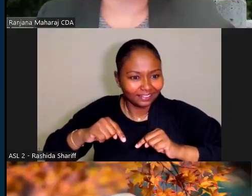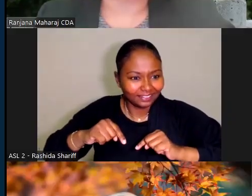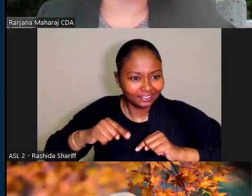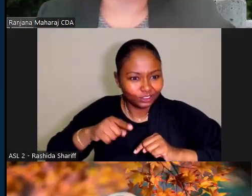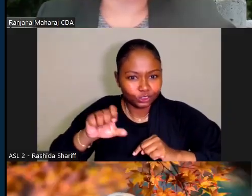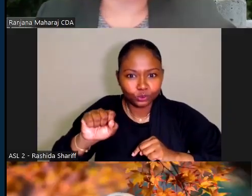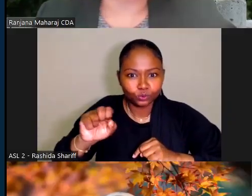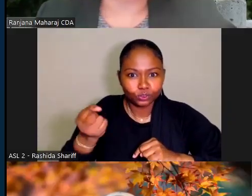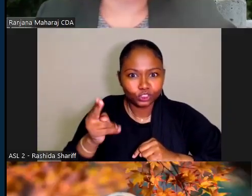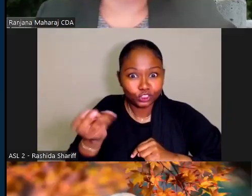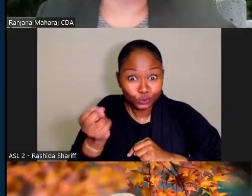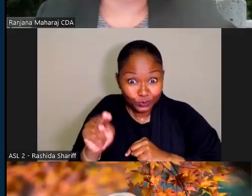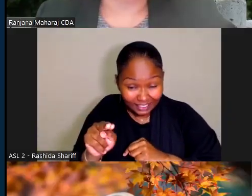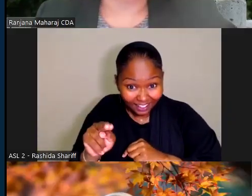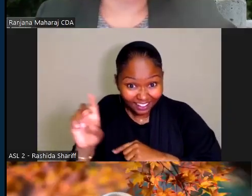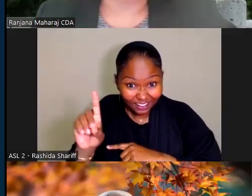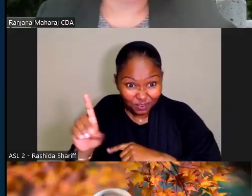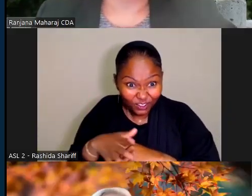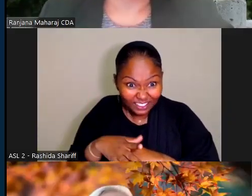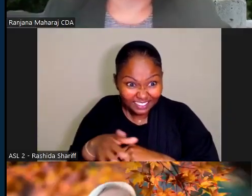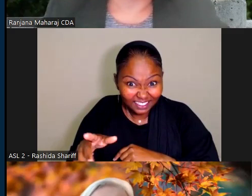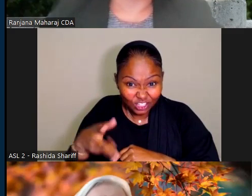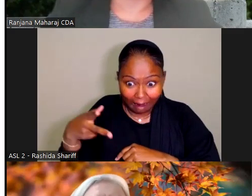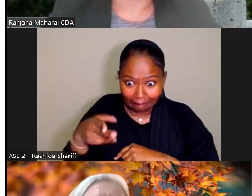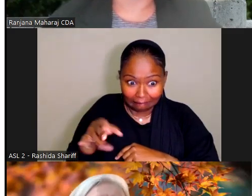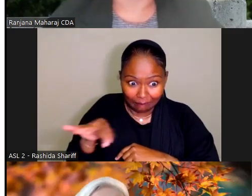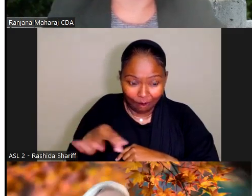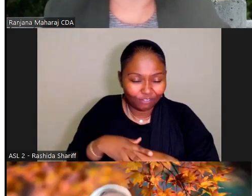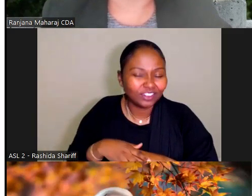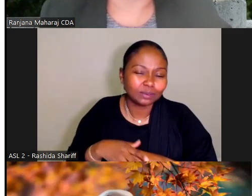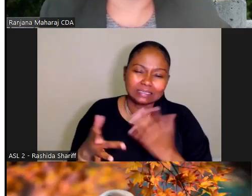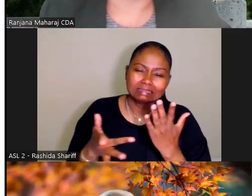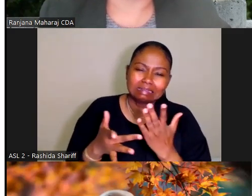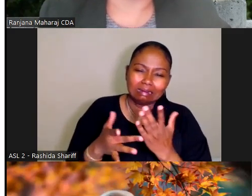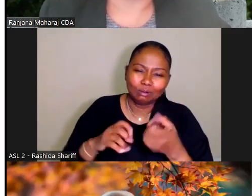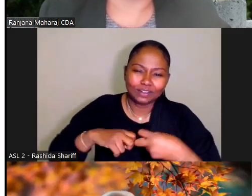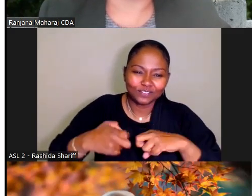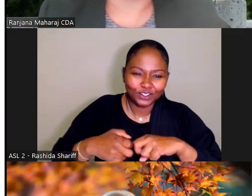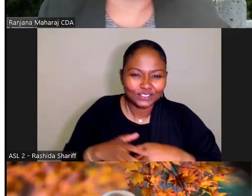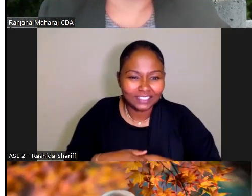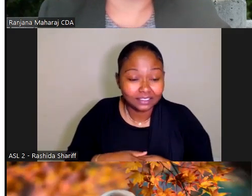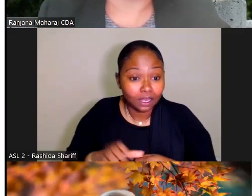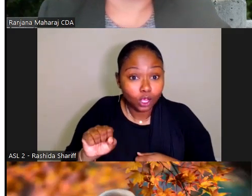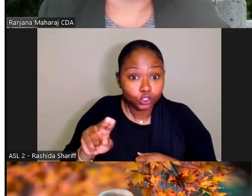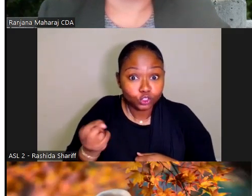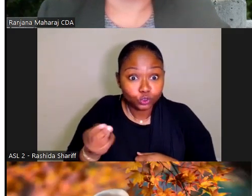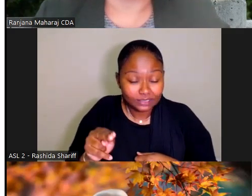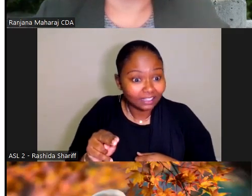Susan DeMorris. She got cut off due to technical difficulties. So Susan, I'm going